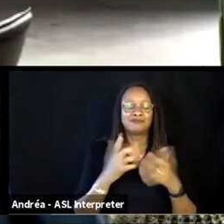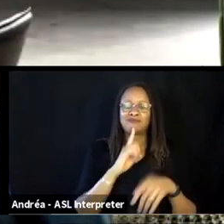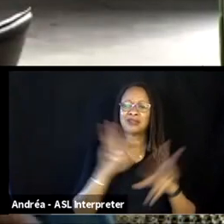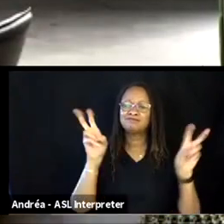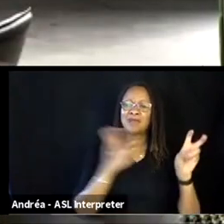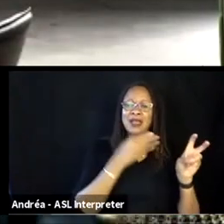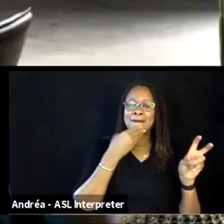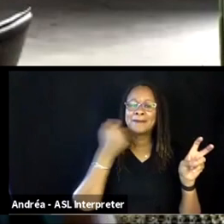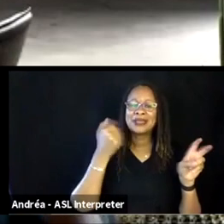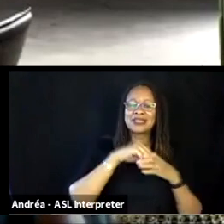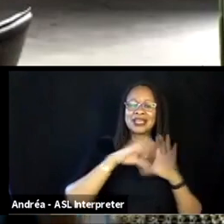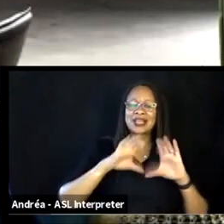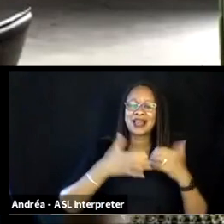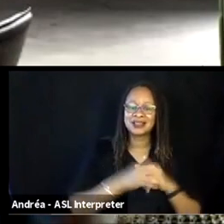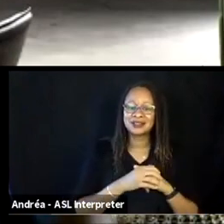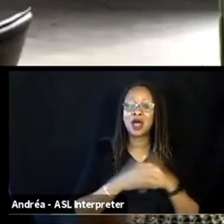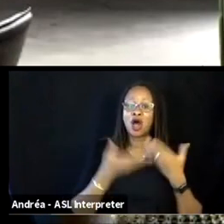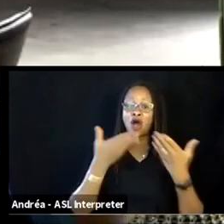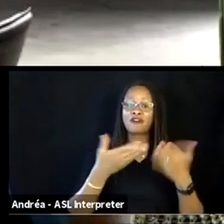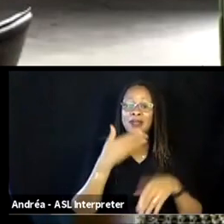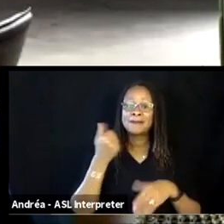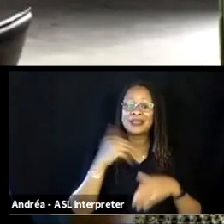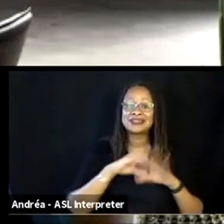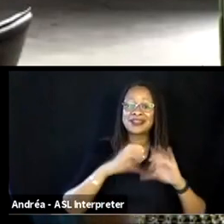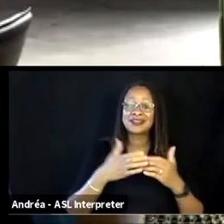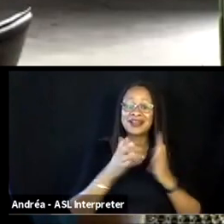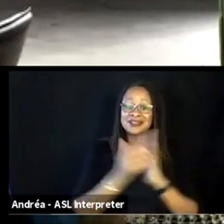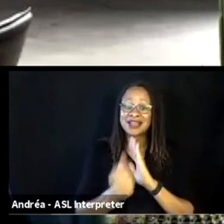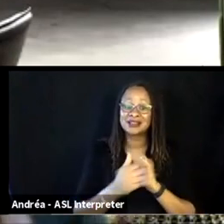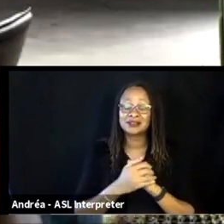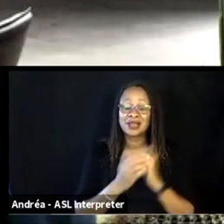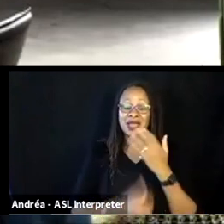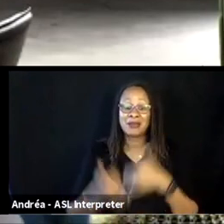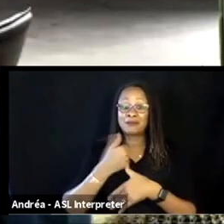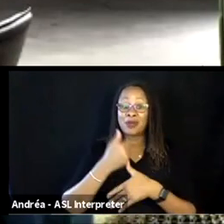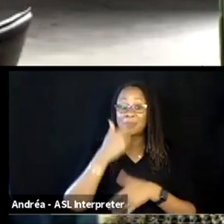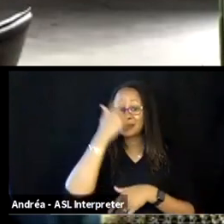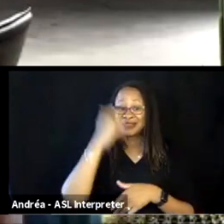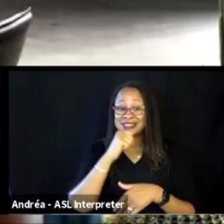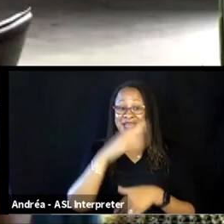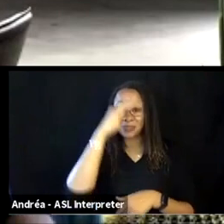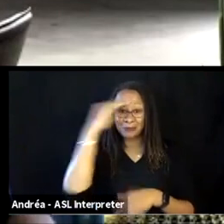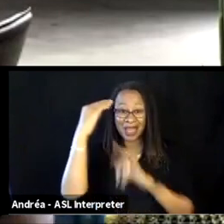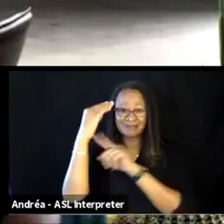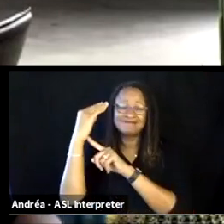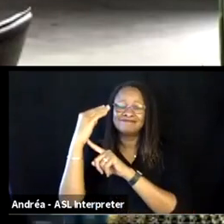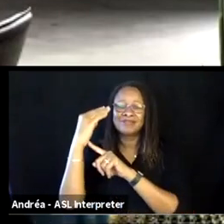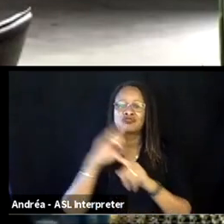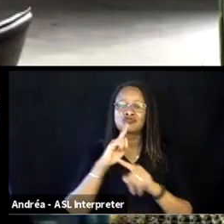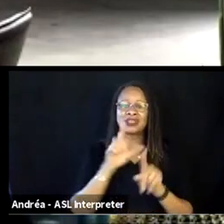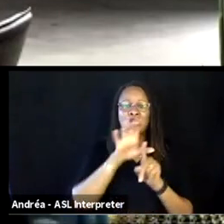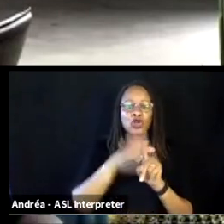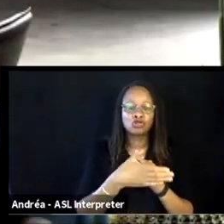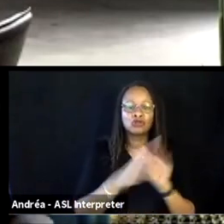agency offering best-in-class talent. And that's primarily because I wouldn't say it's not the blackness of it, it's the cultural